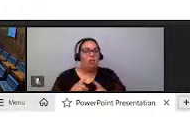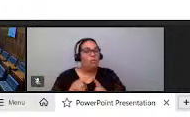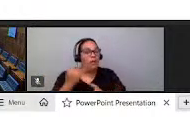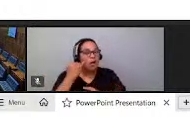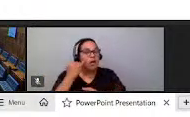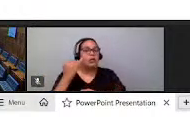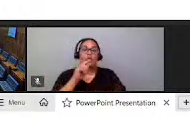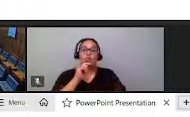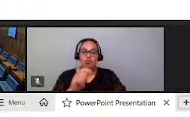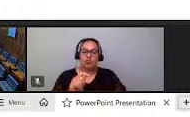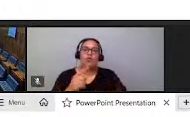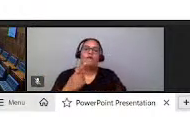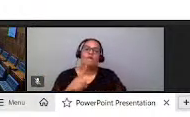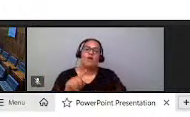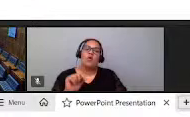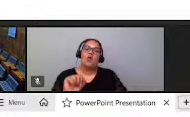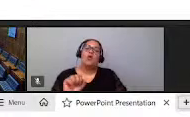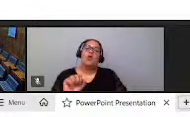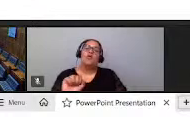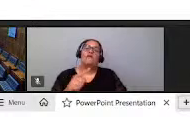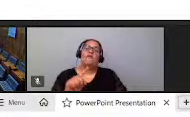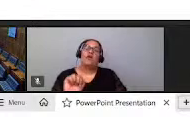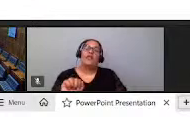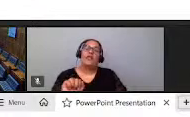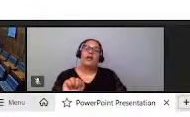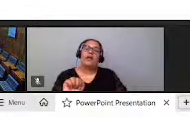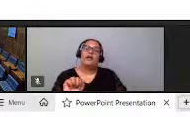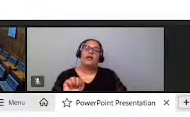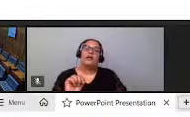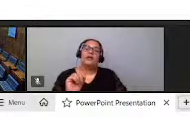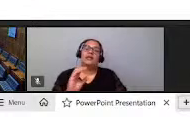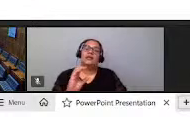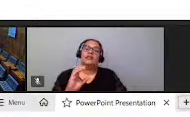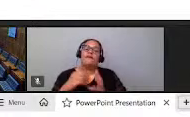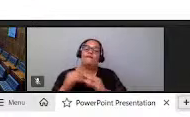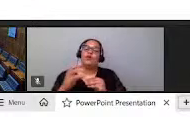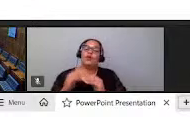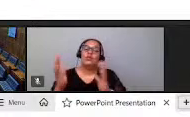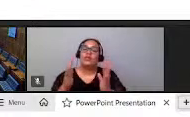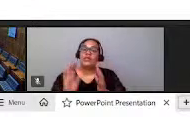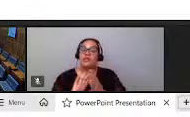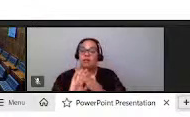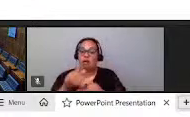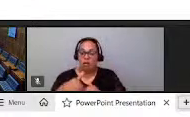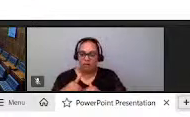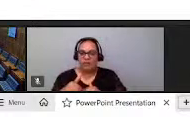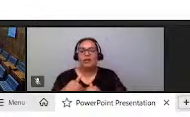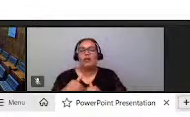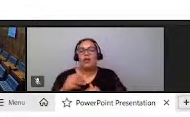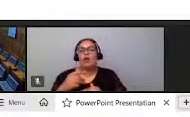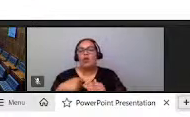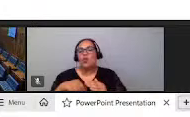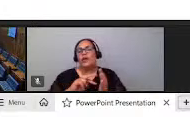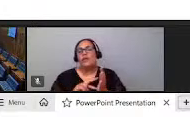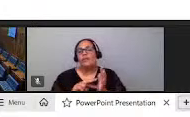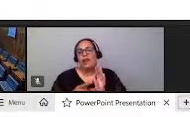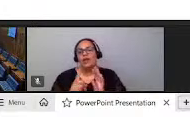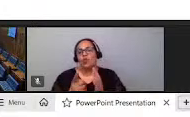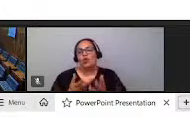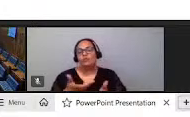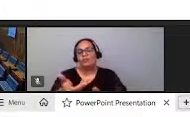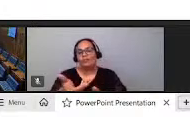idea is for the cious free Theus fruit season directly after that we are planning to